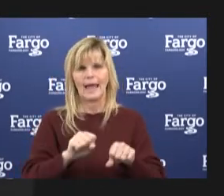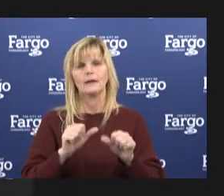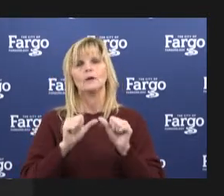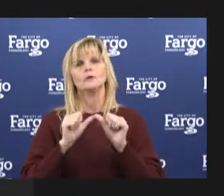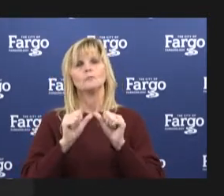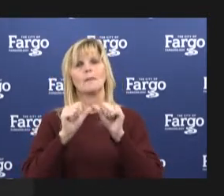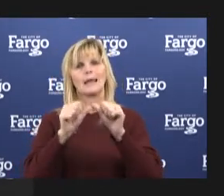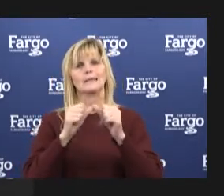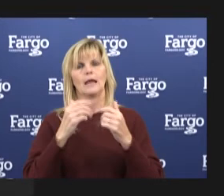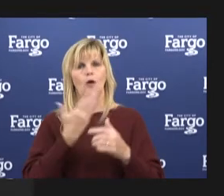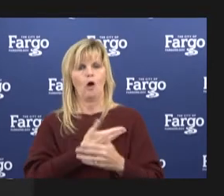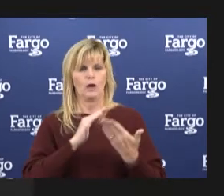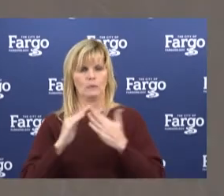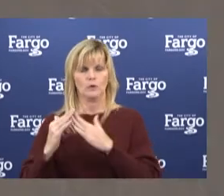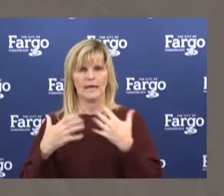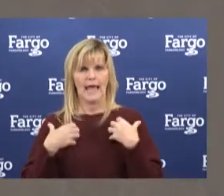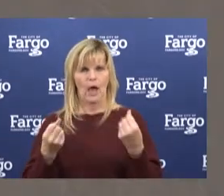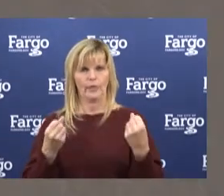healthy.